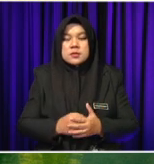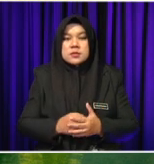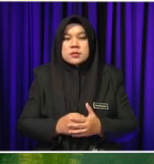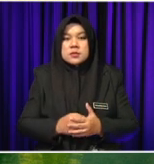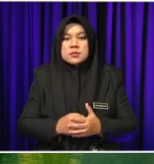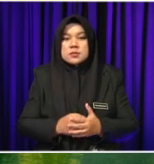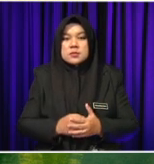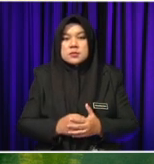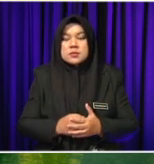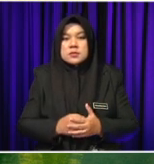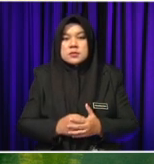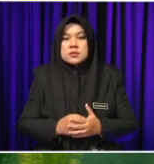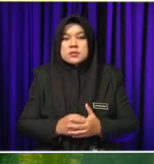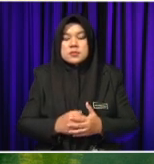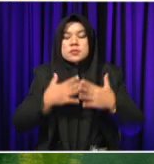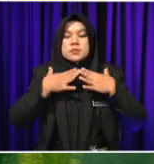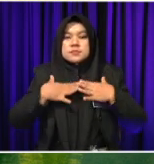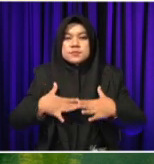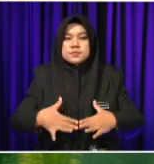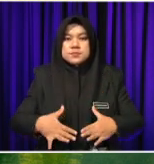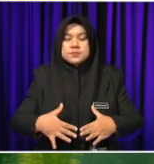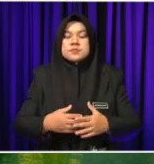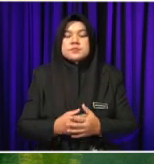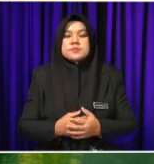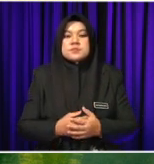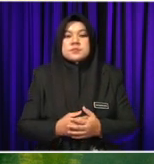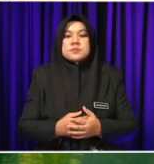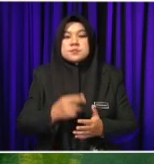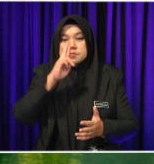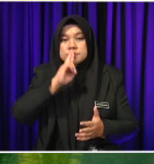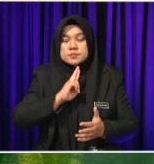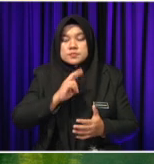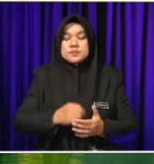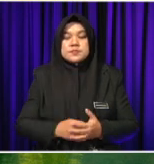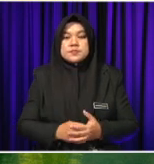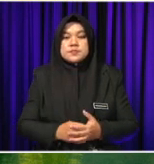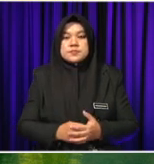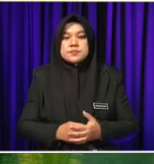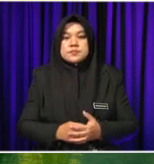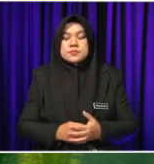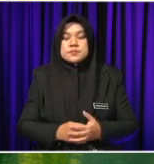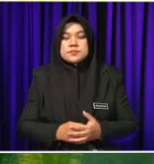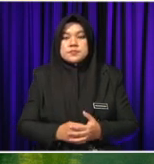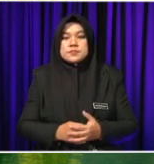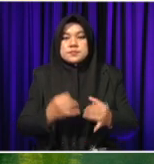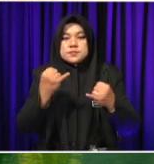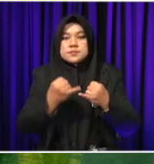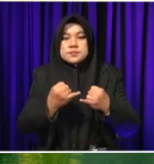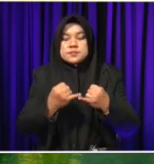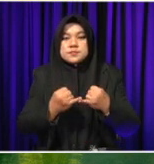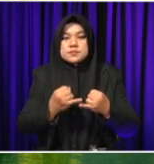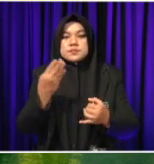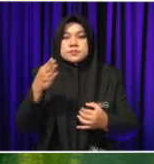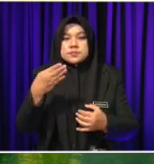and calmness? Mm-hmm. So that represents red colour. And, of course, the last colour would be